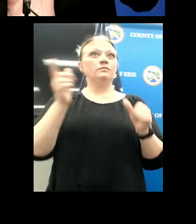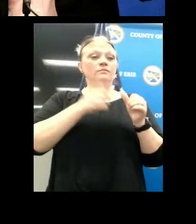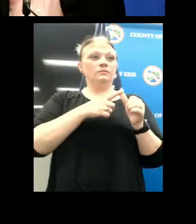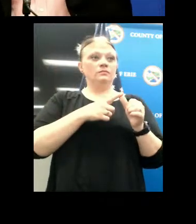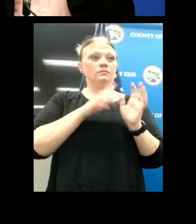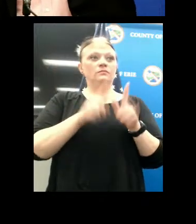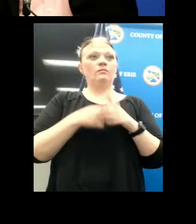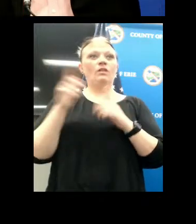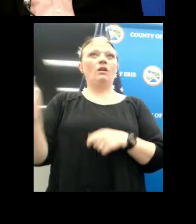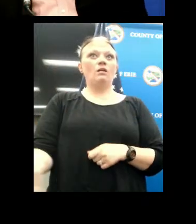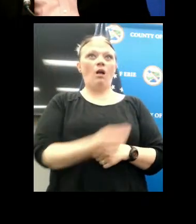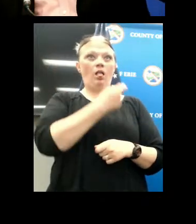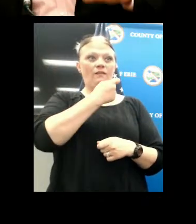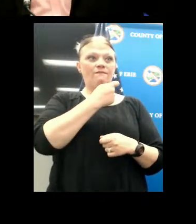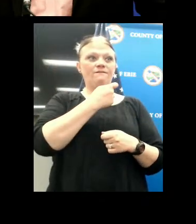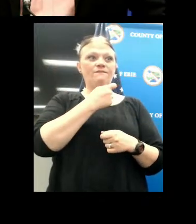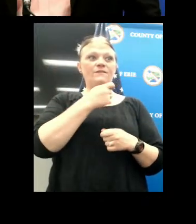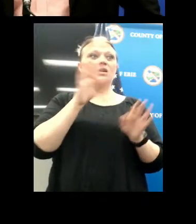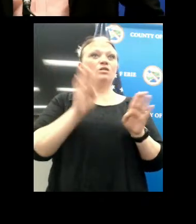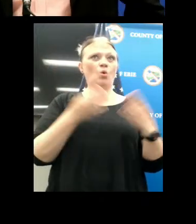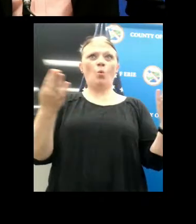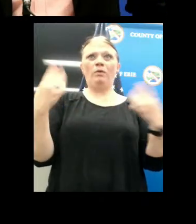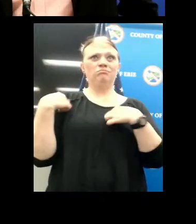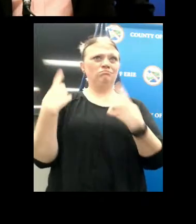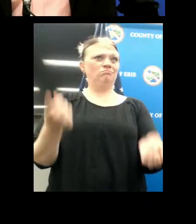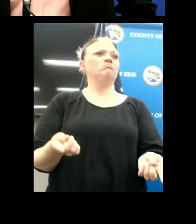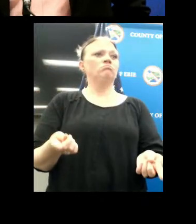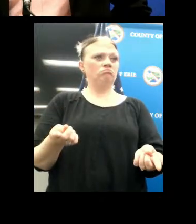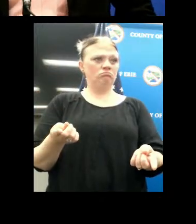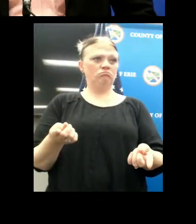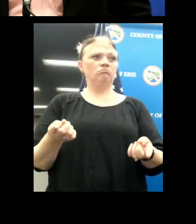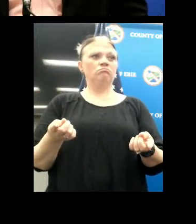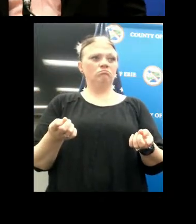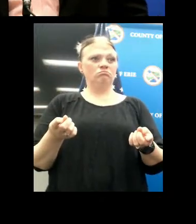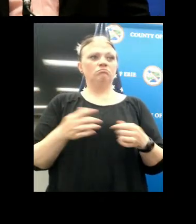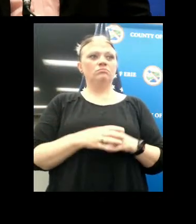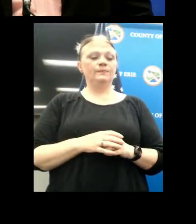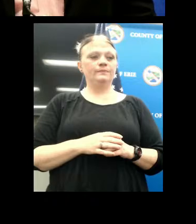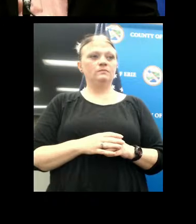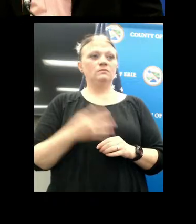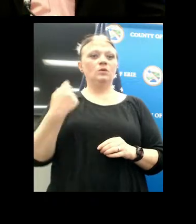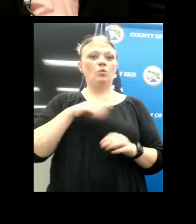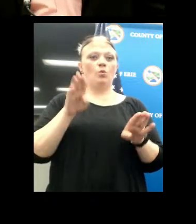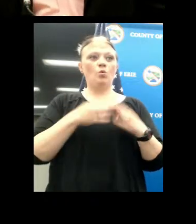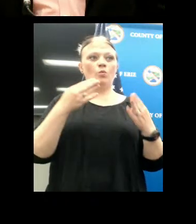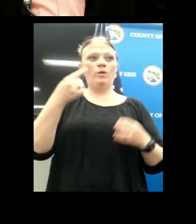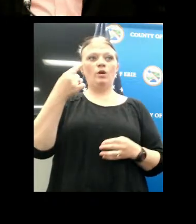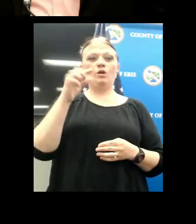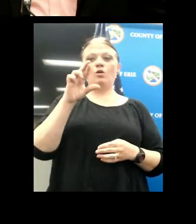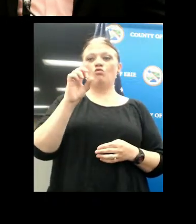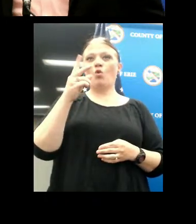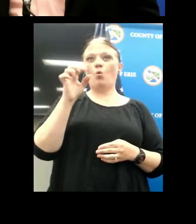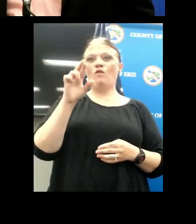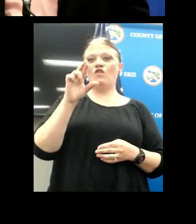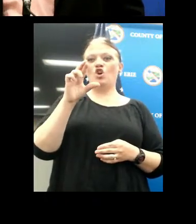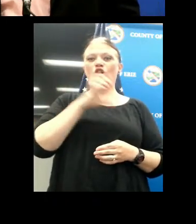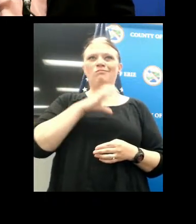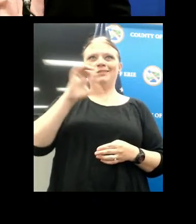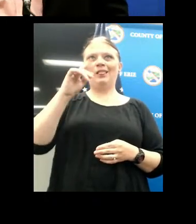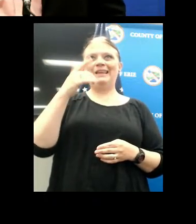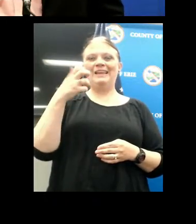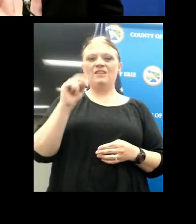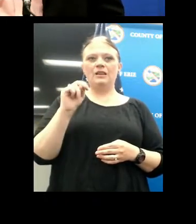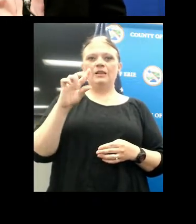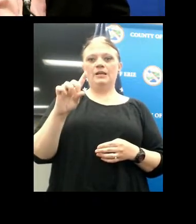First of all, we'll start with golf. Our golf course has been open for quite some time. We are open at Grover Cleveland and Elma